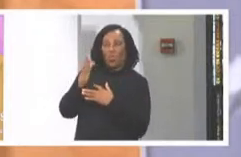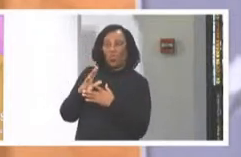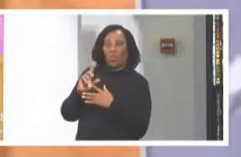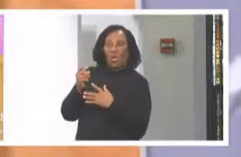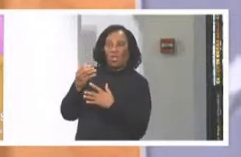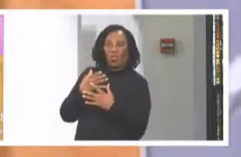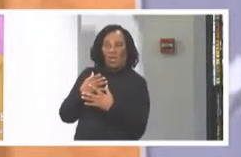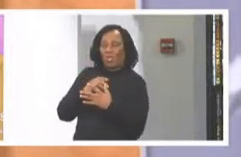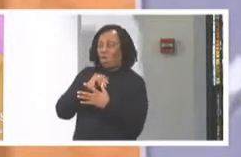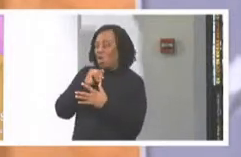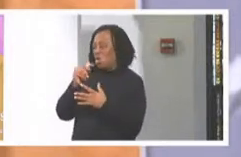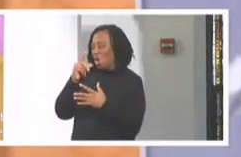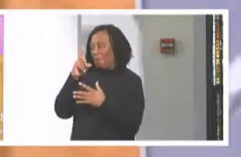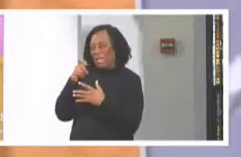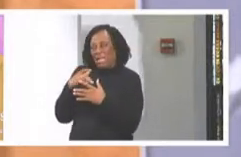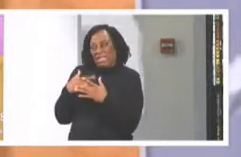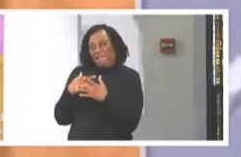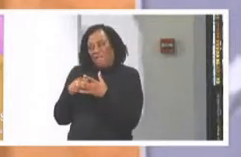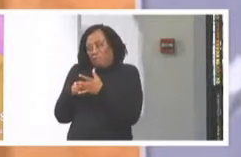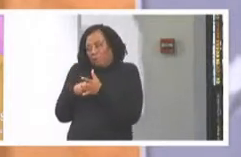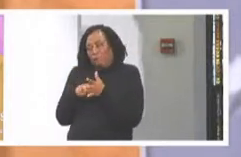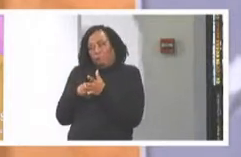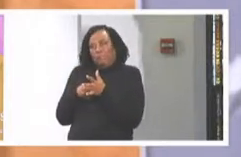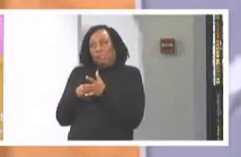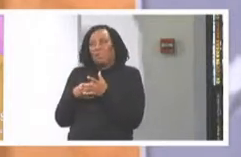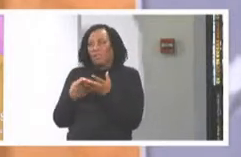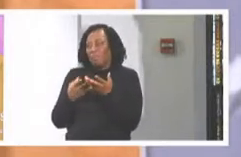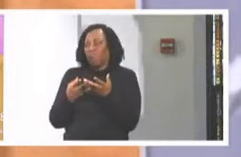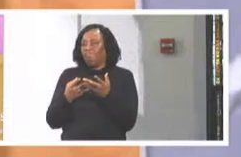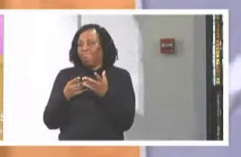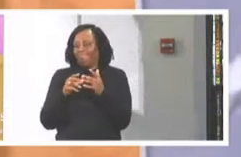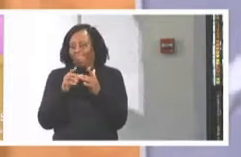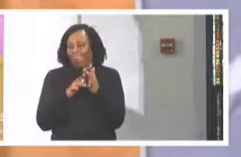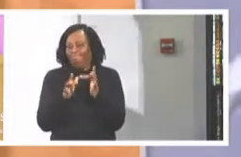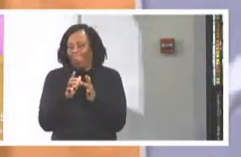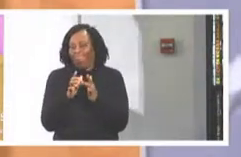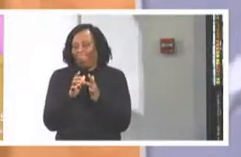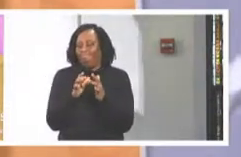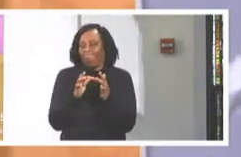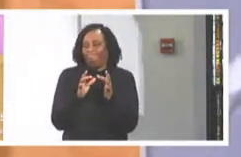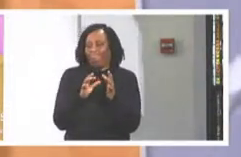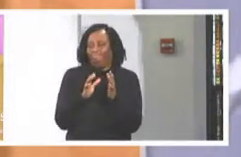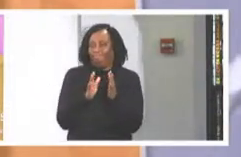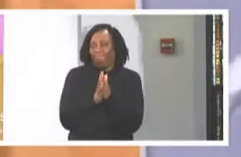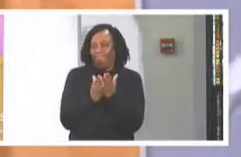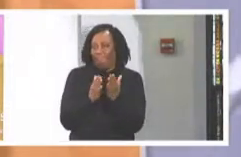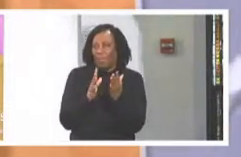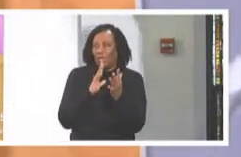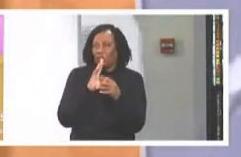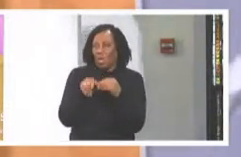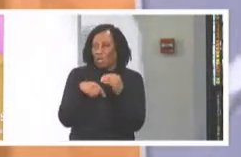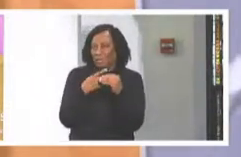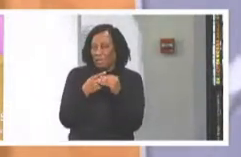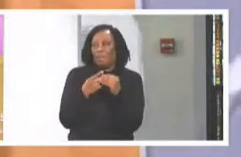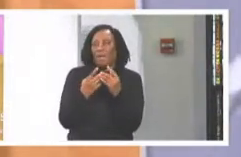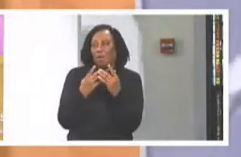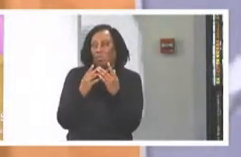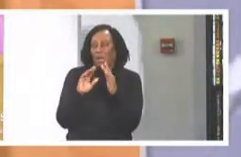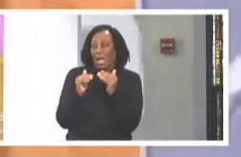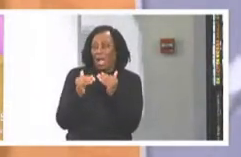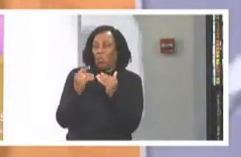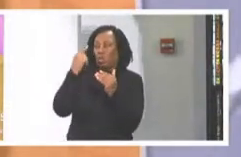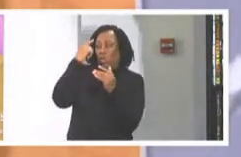an obligation to give. These verses model for us the response God is looking for when we look at our financial